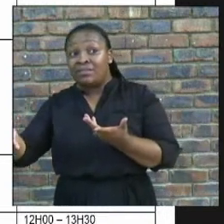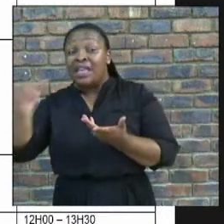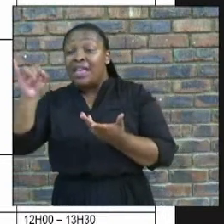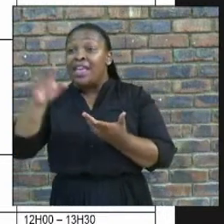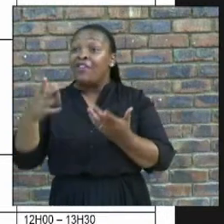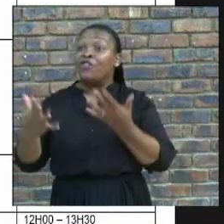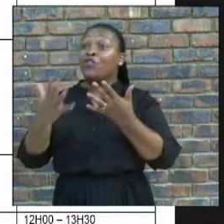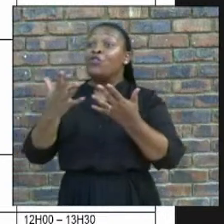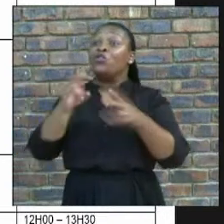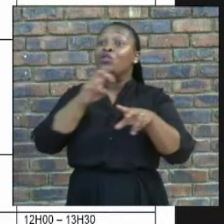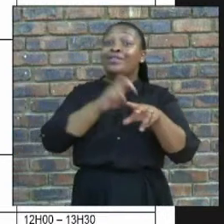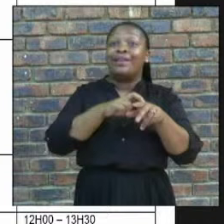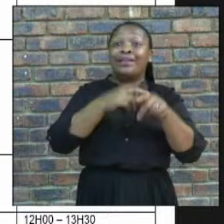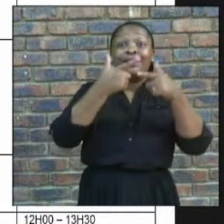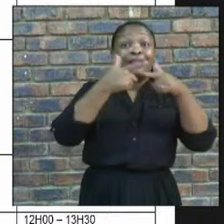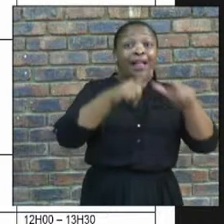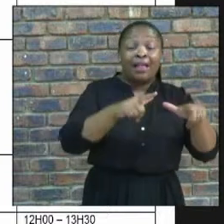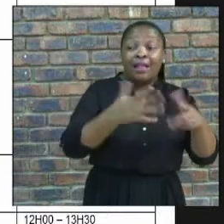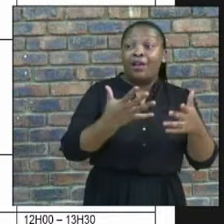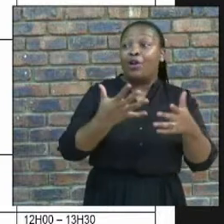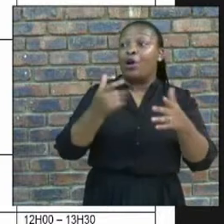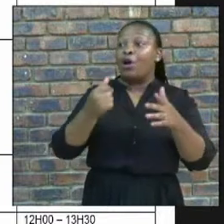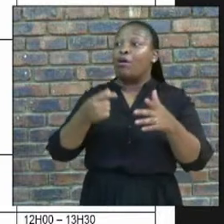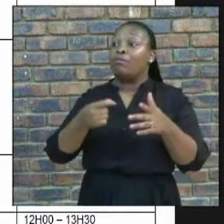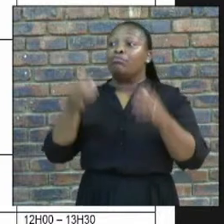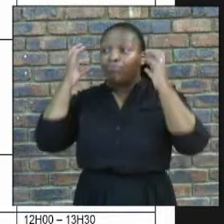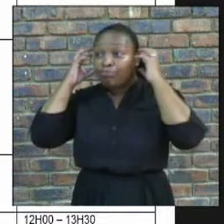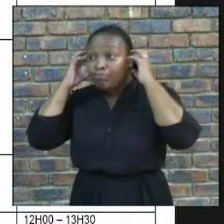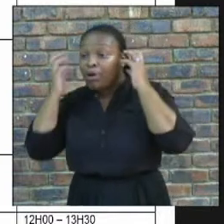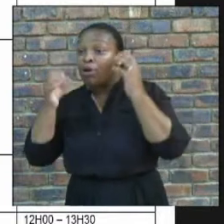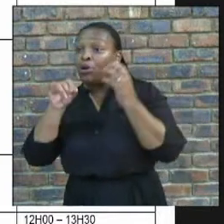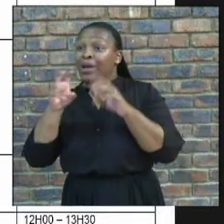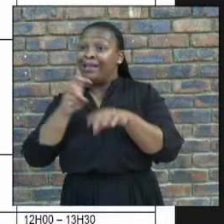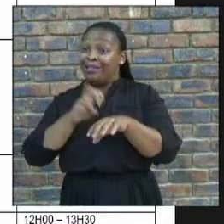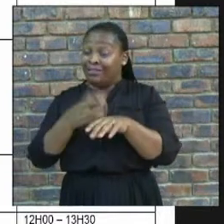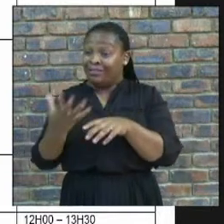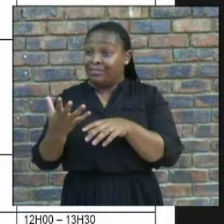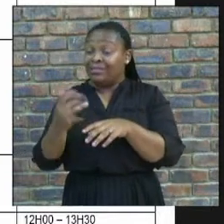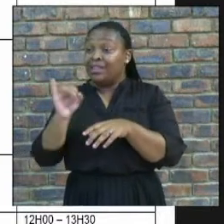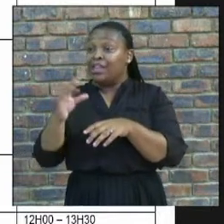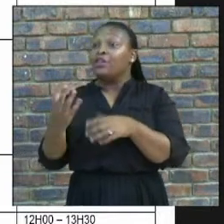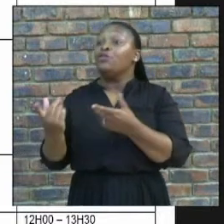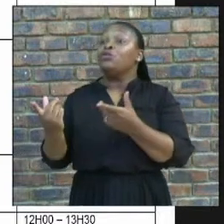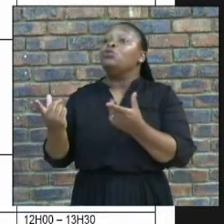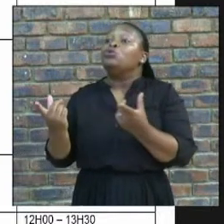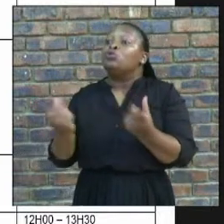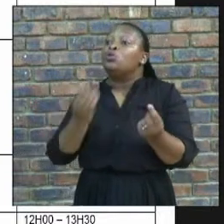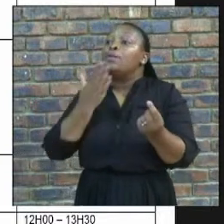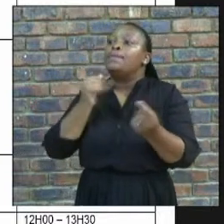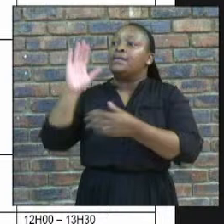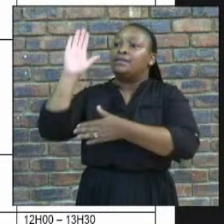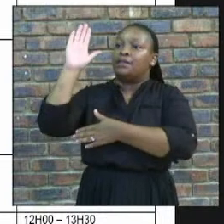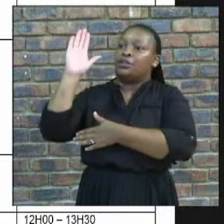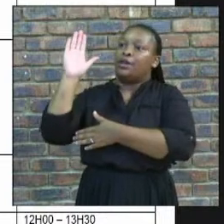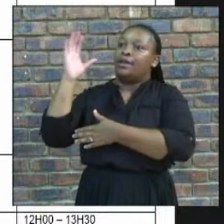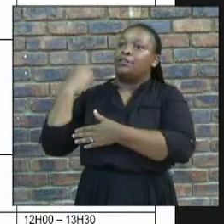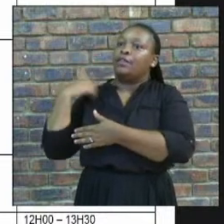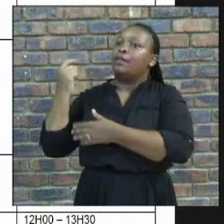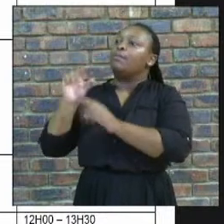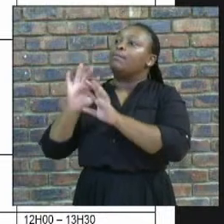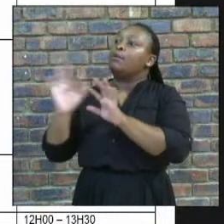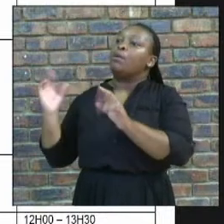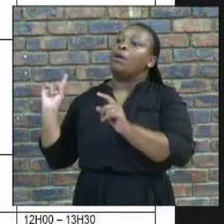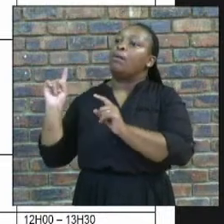Matsoho ke a dintho tsa ditsebe fela, tsa gore re utlwe, tsa di earphone. Okay, thank you very much.